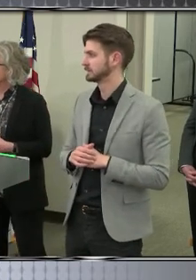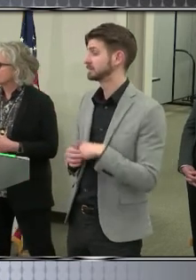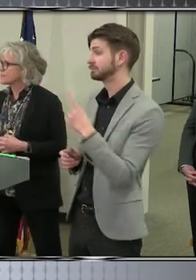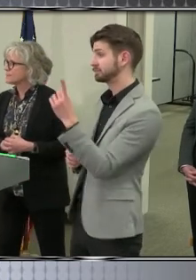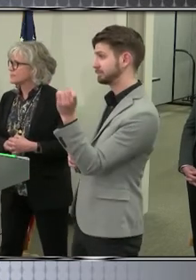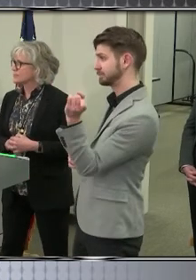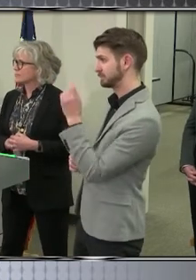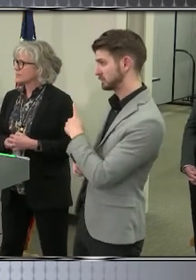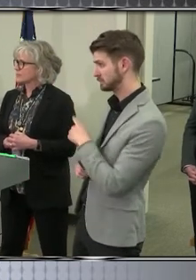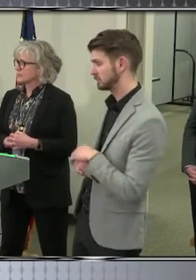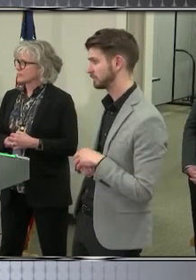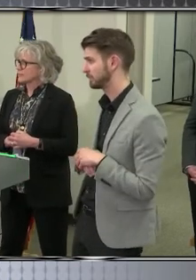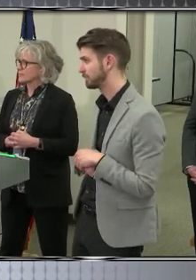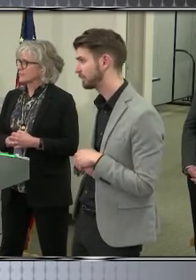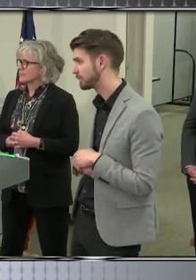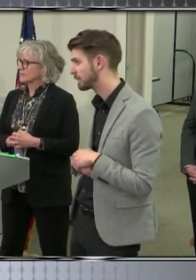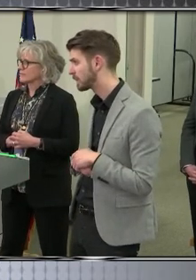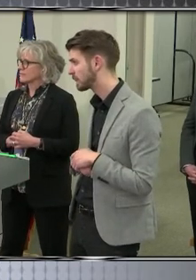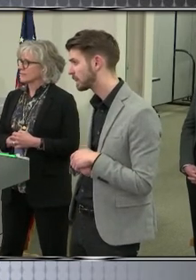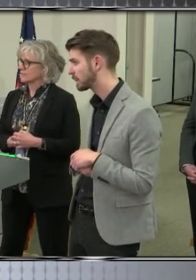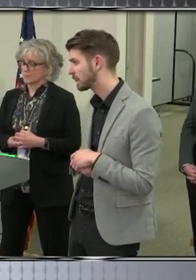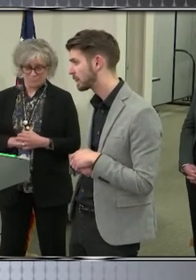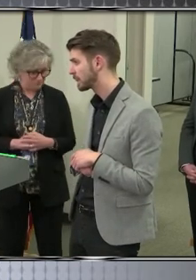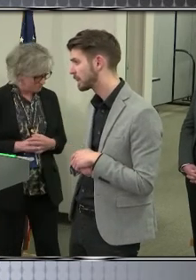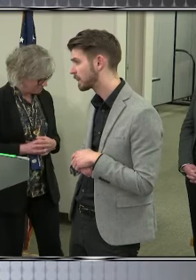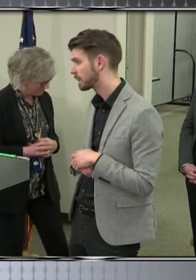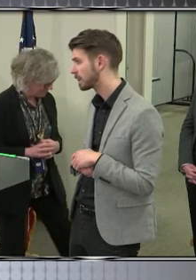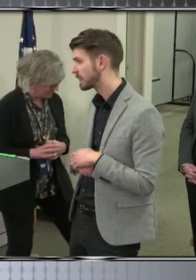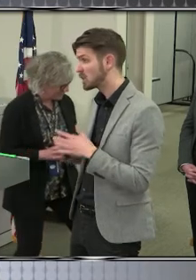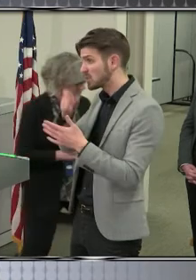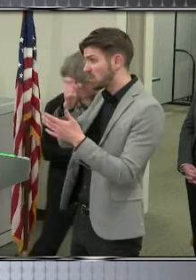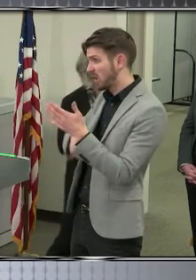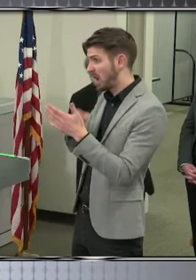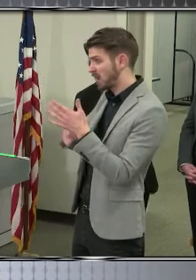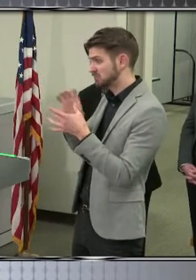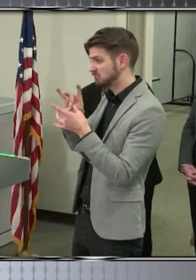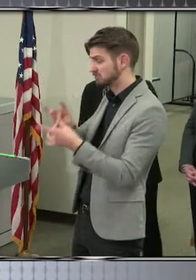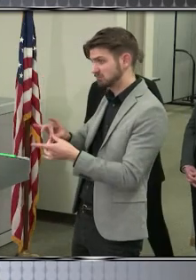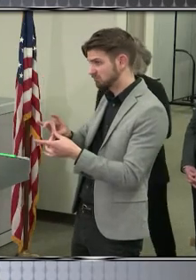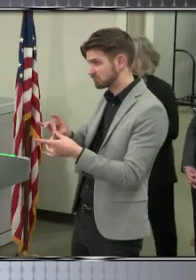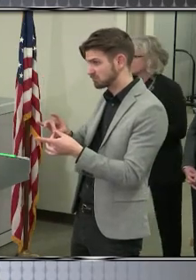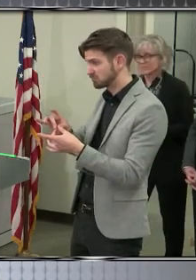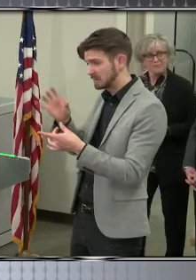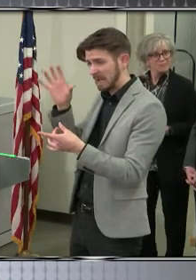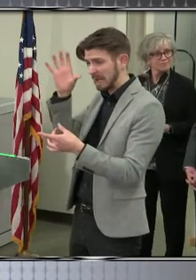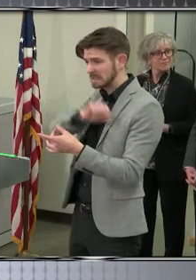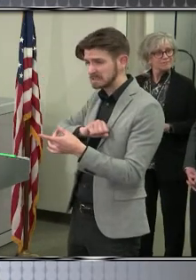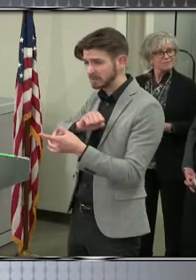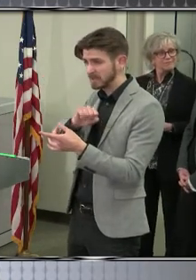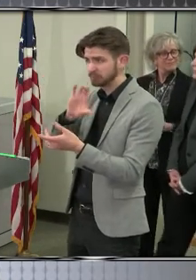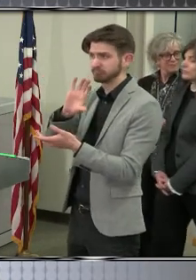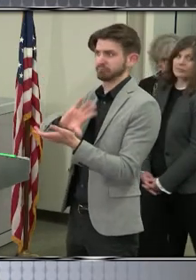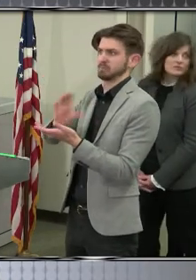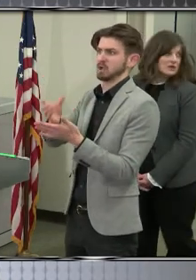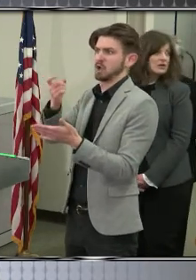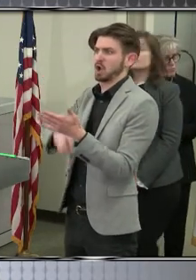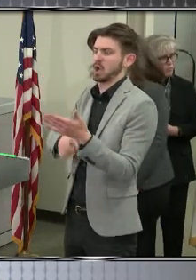Is there an estimate on the cost associated with this